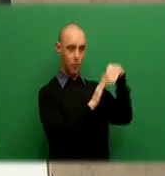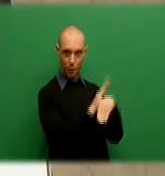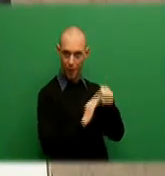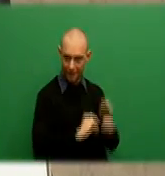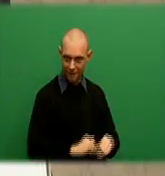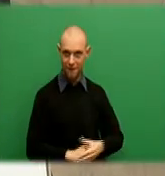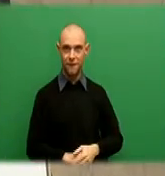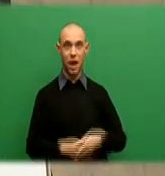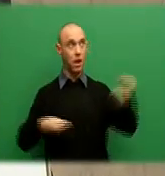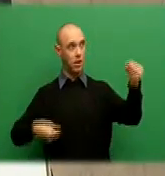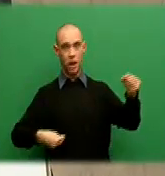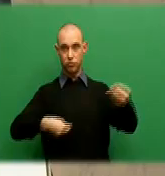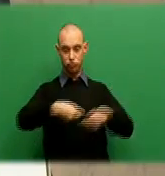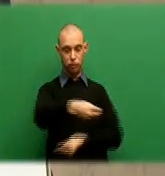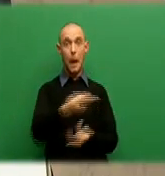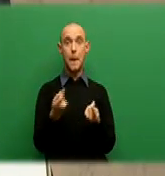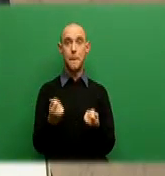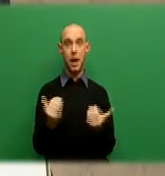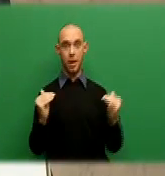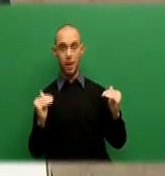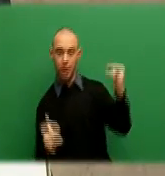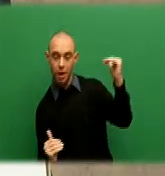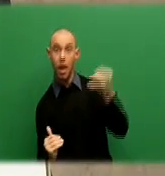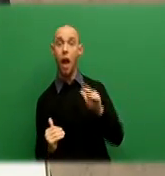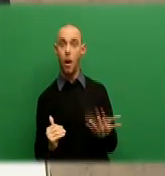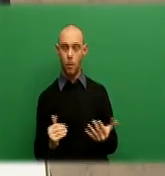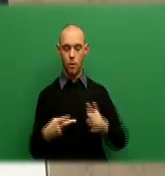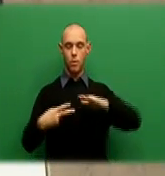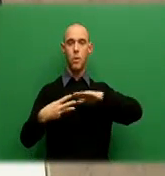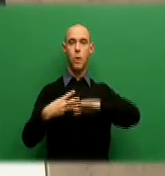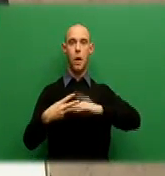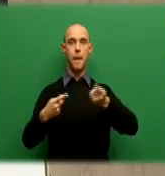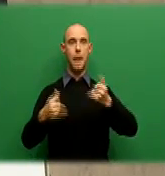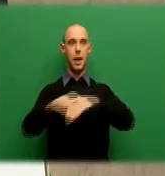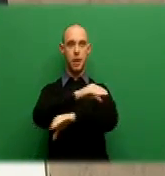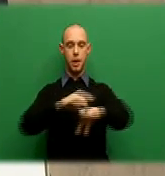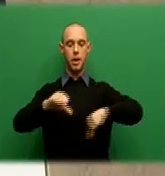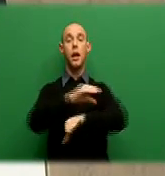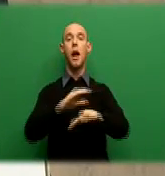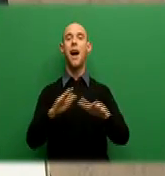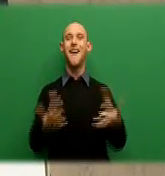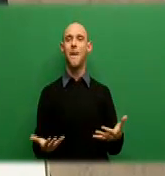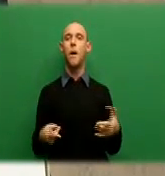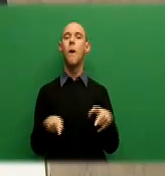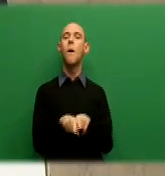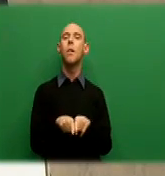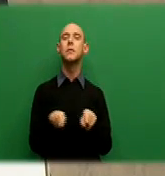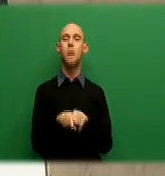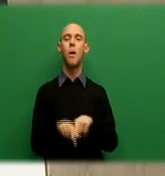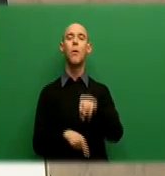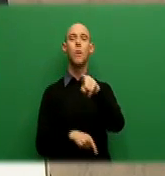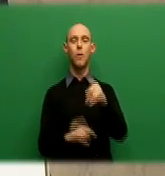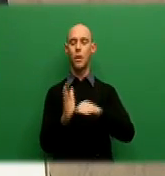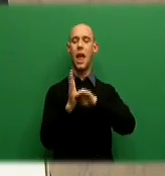rate volatility, issues of capital flows that has been asked, and which of the